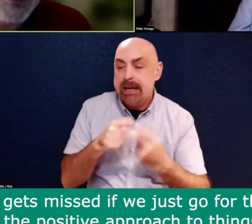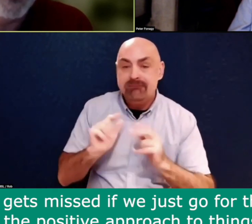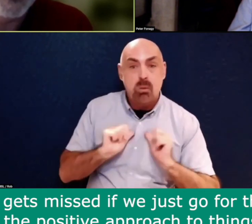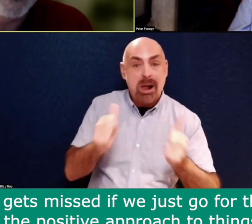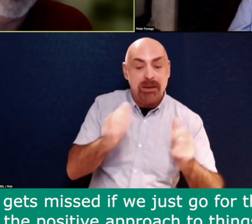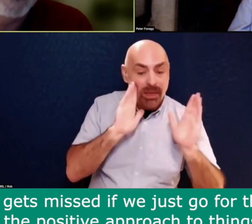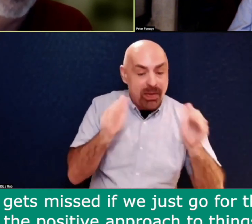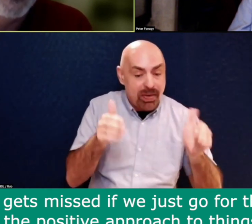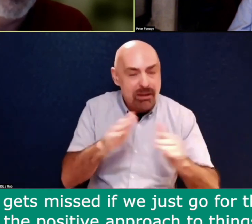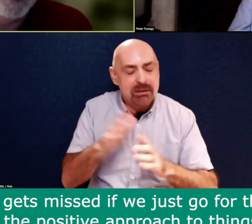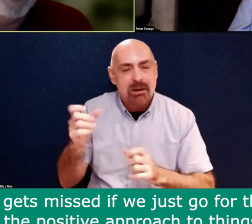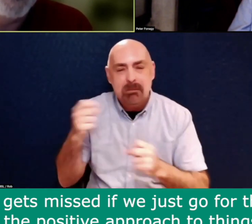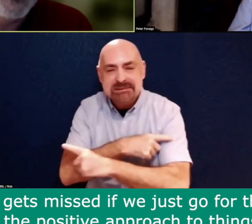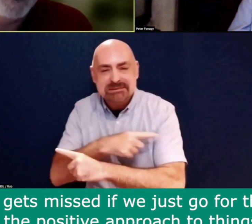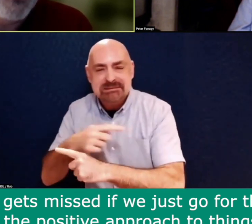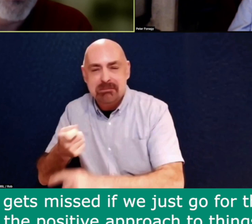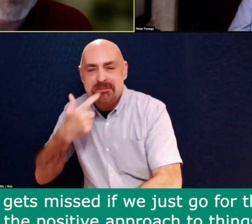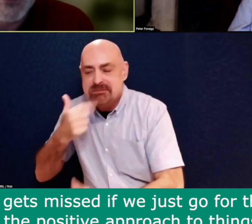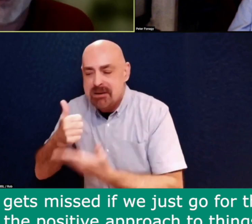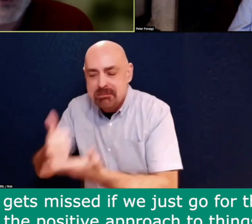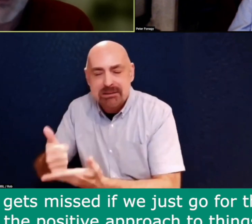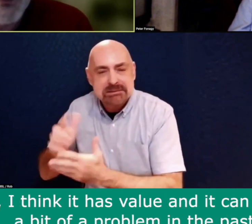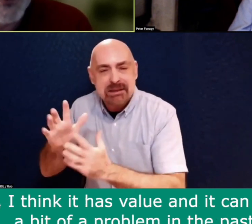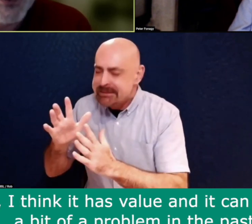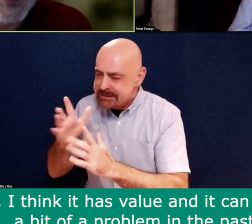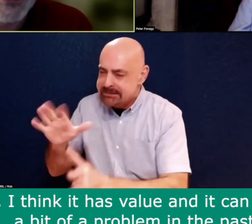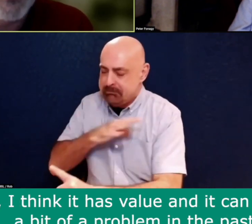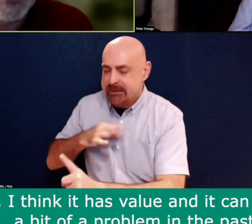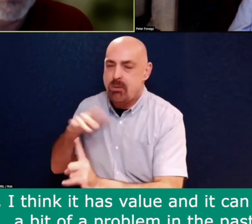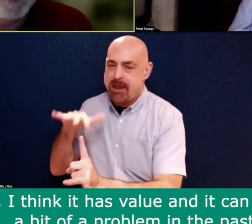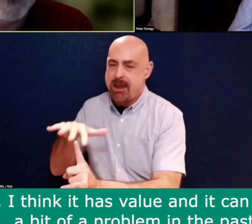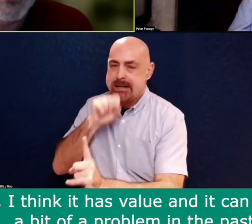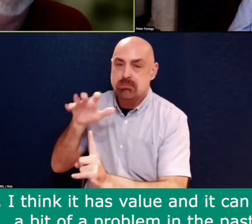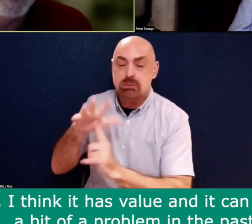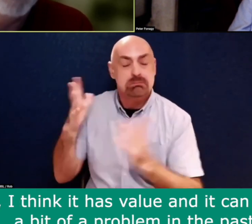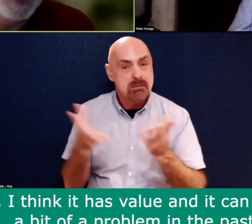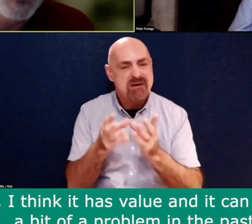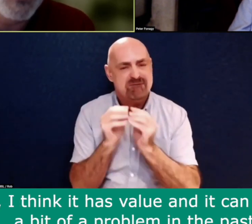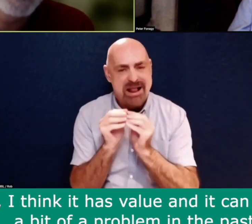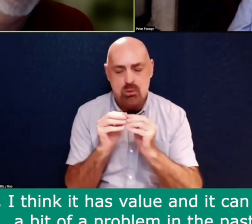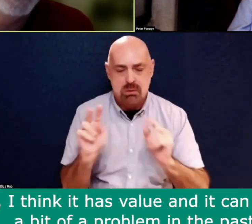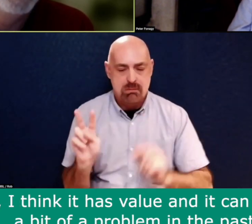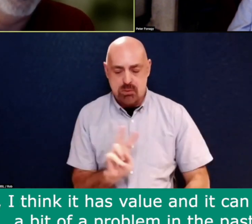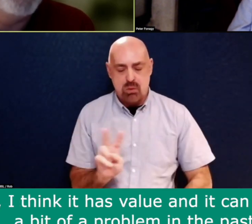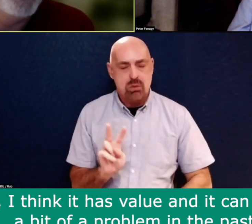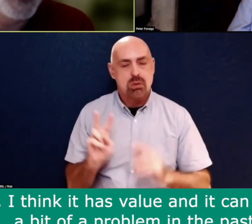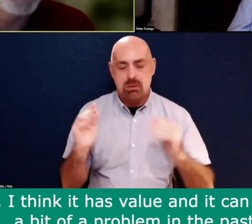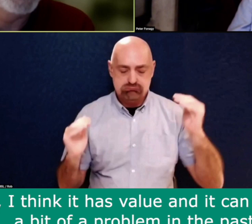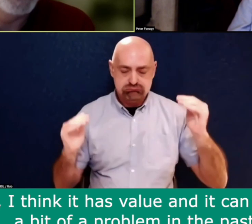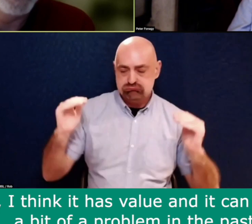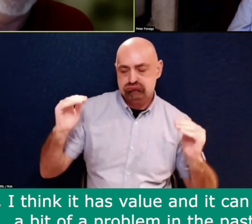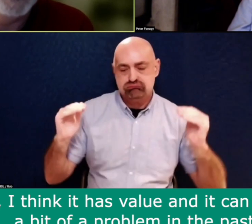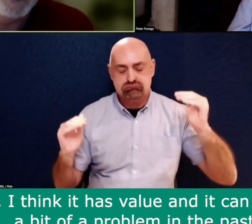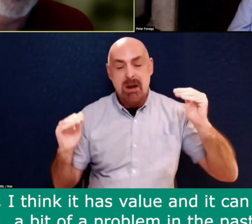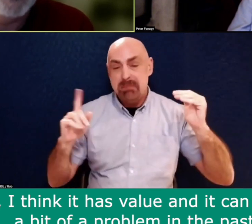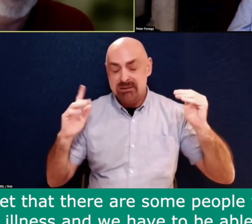just go for the positive approach to things. I think it's important, I think it has value, and it can redress what has been a